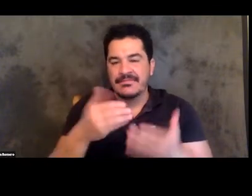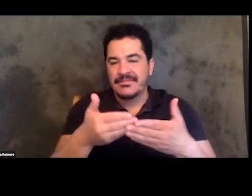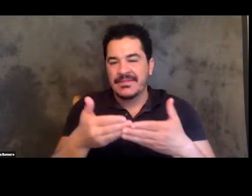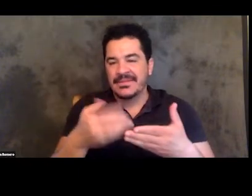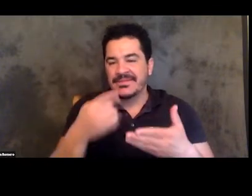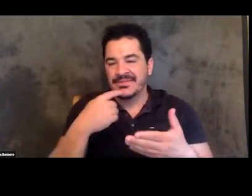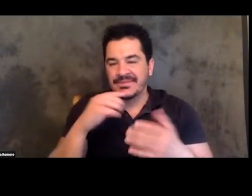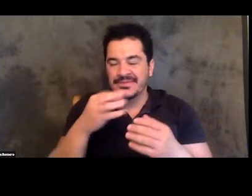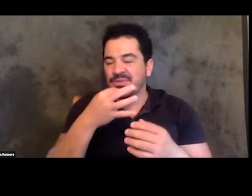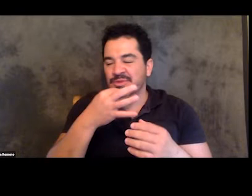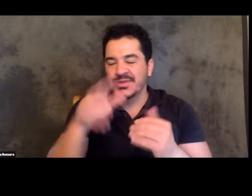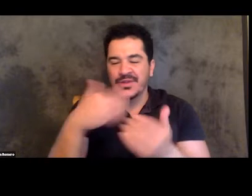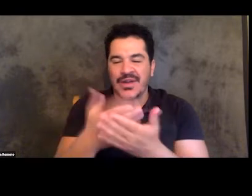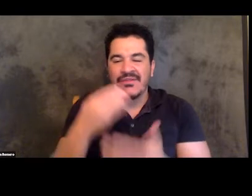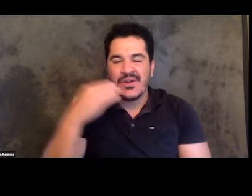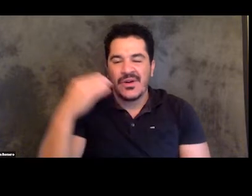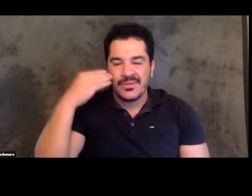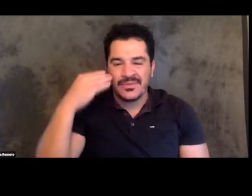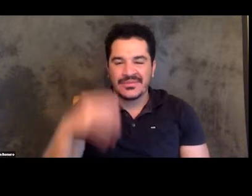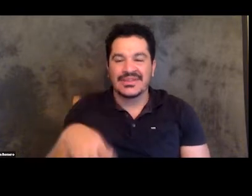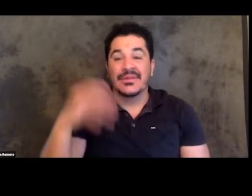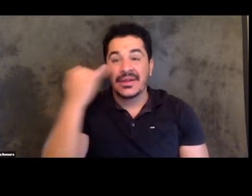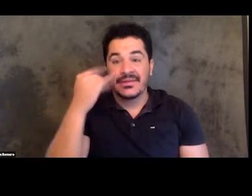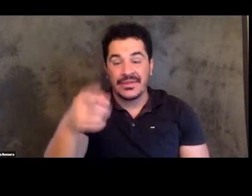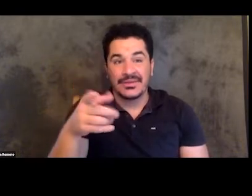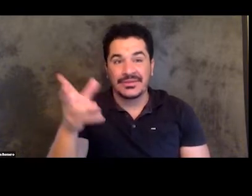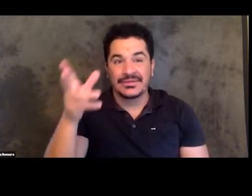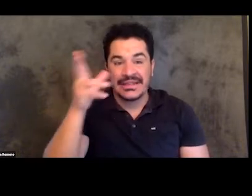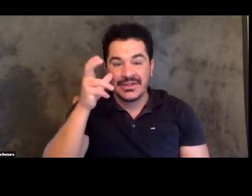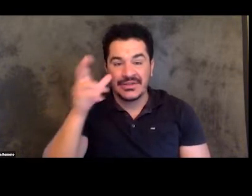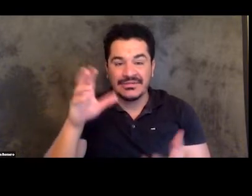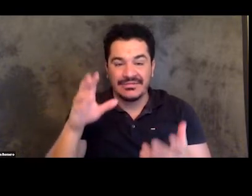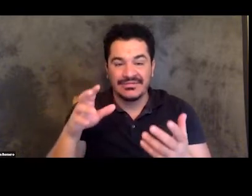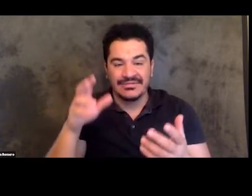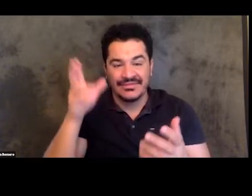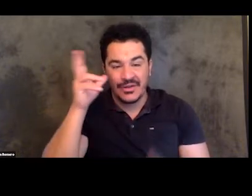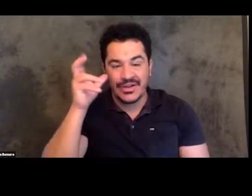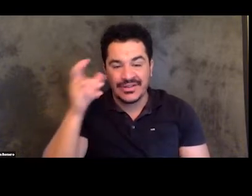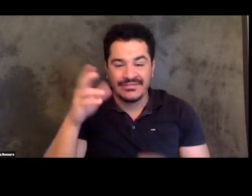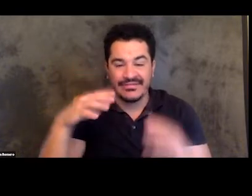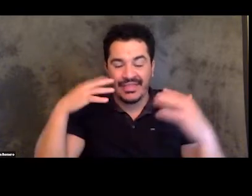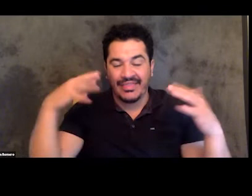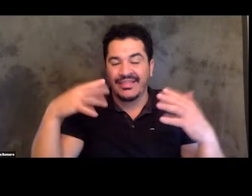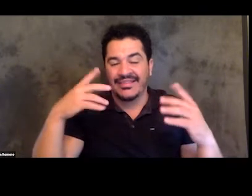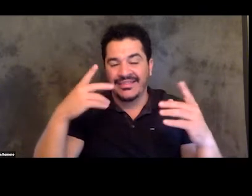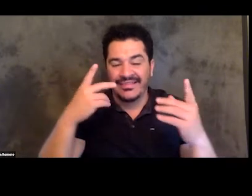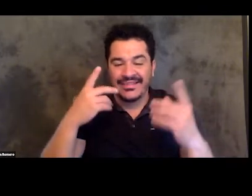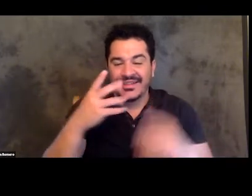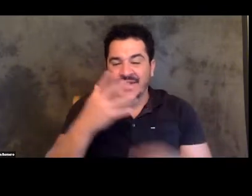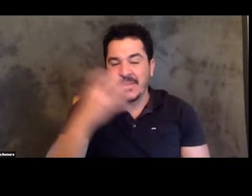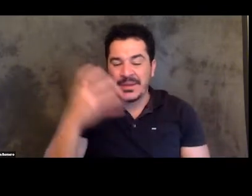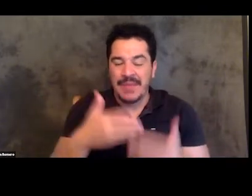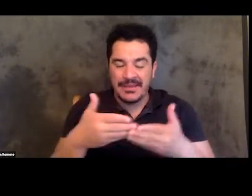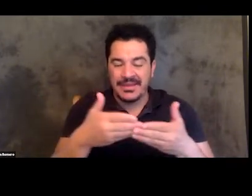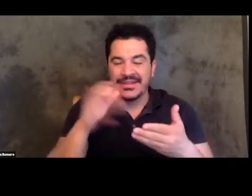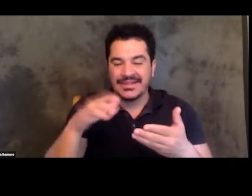that's a very grumpy baby coming home from a long day at the office. But what I thought I would do just for the next 10